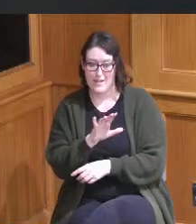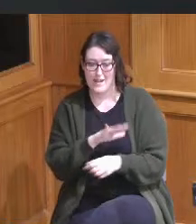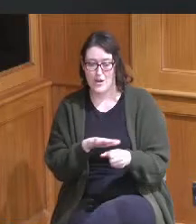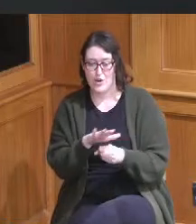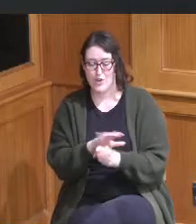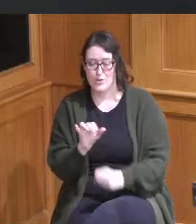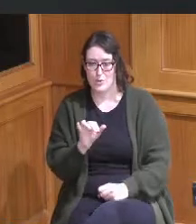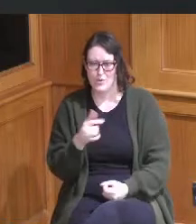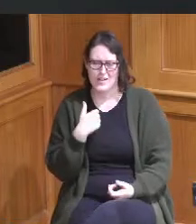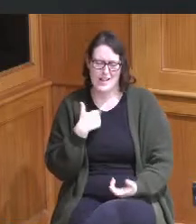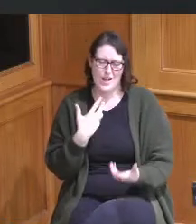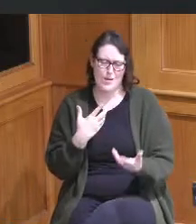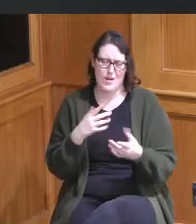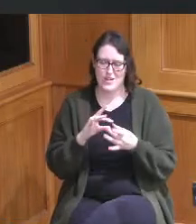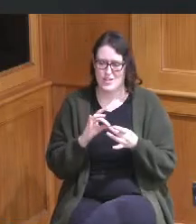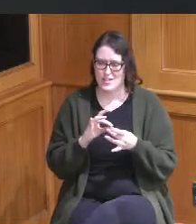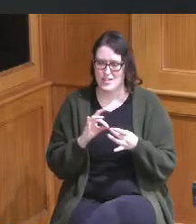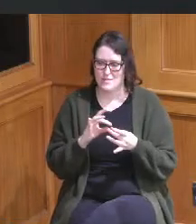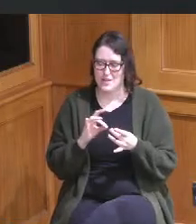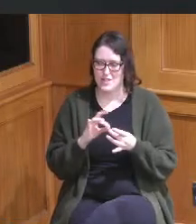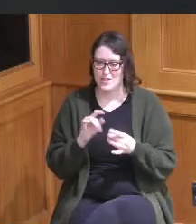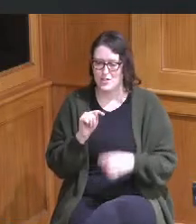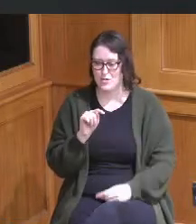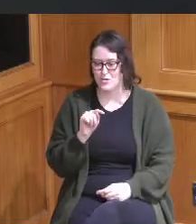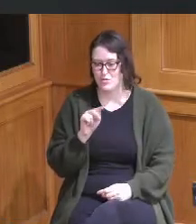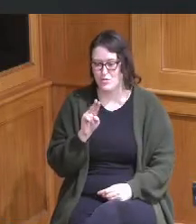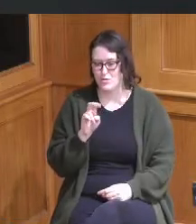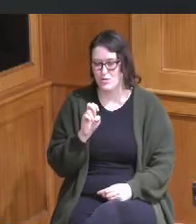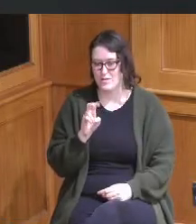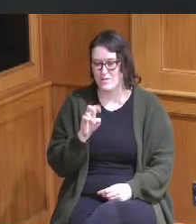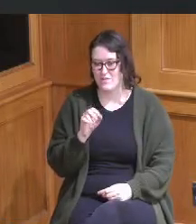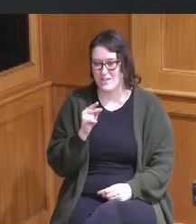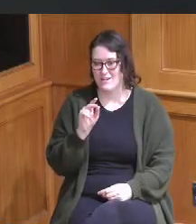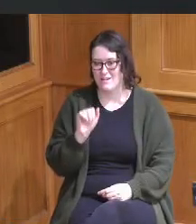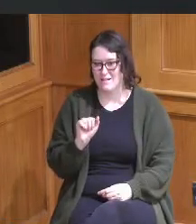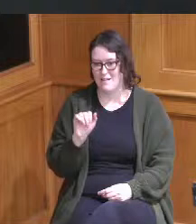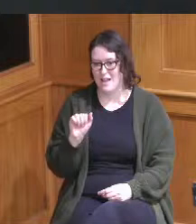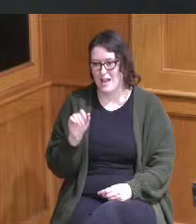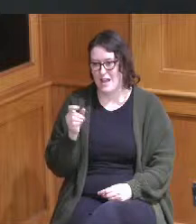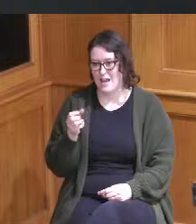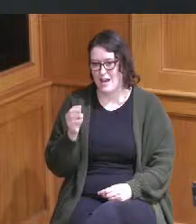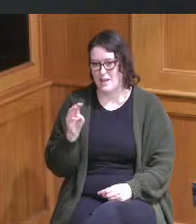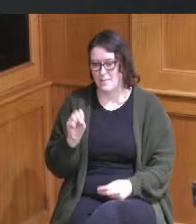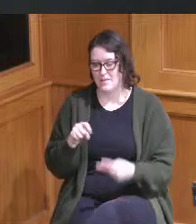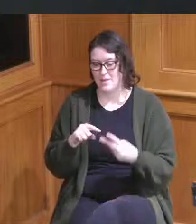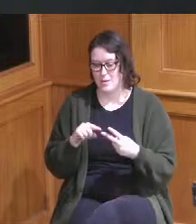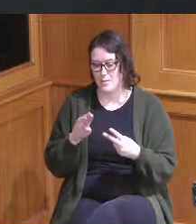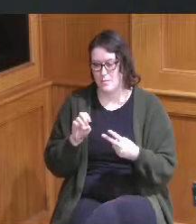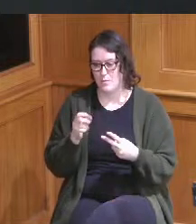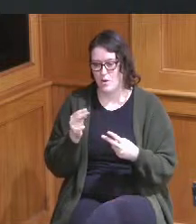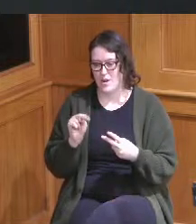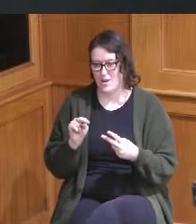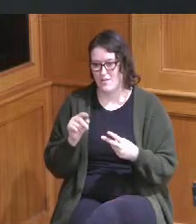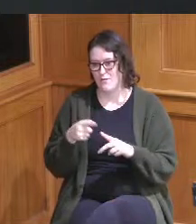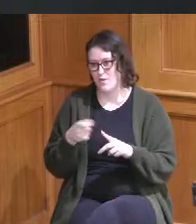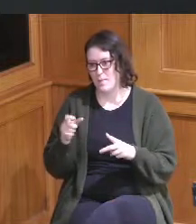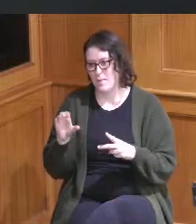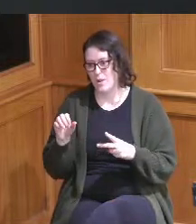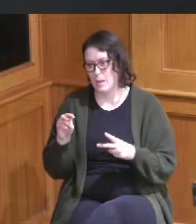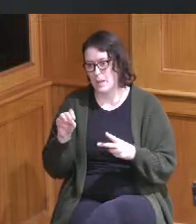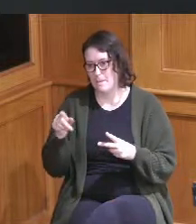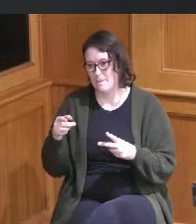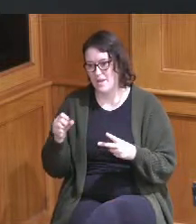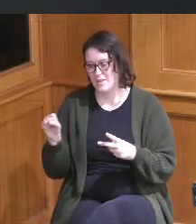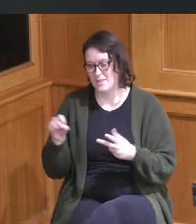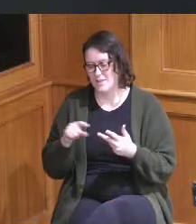And so I wanted to just mention that Trevina Adams, Brian over at Compass, and Chris Harding in my office have done